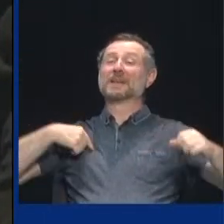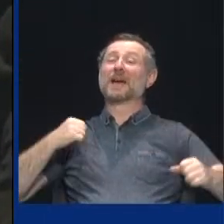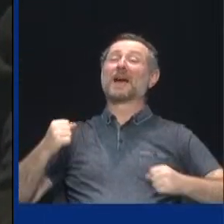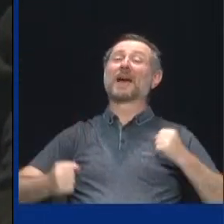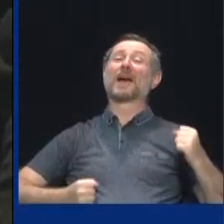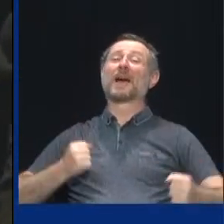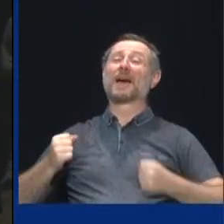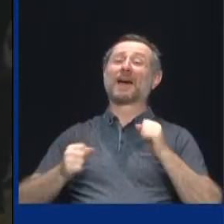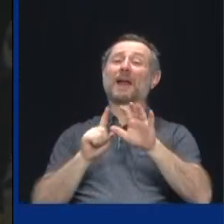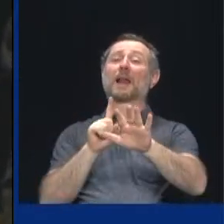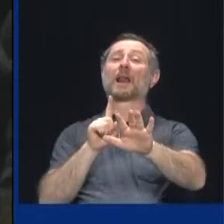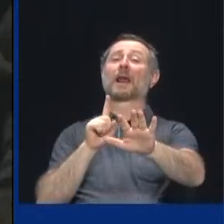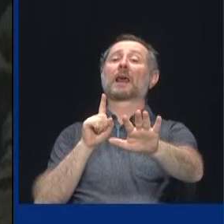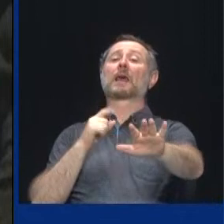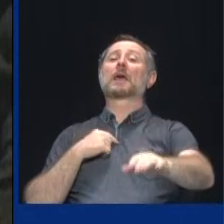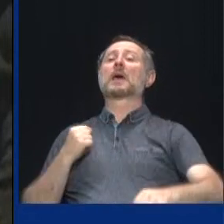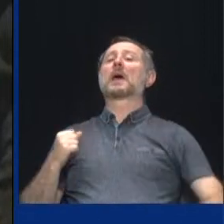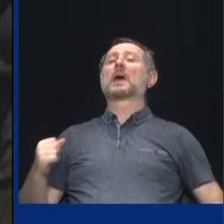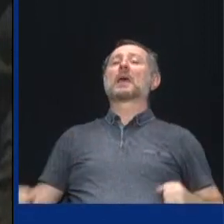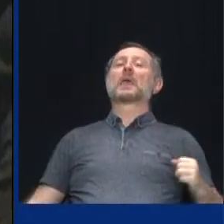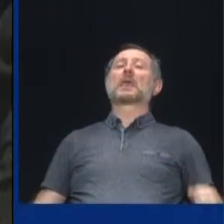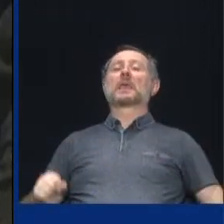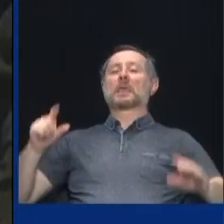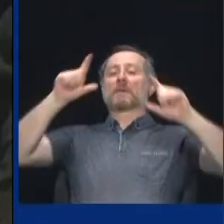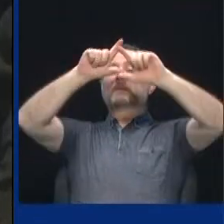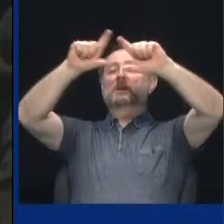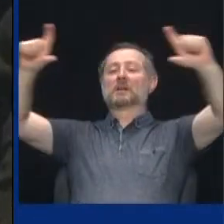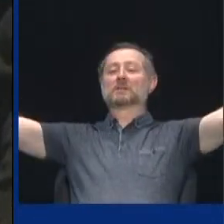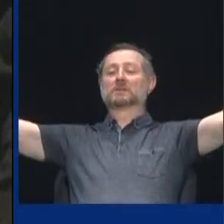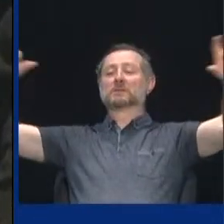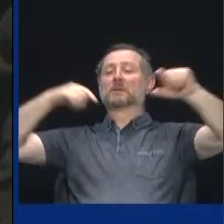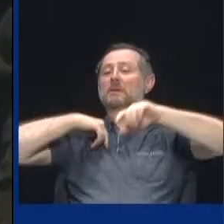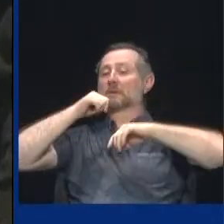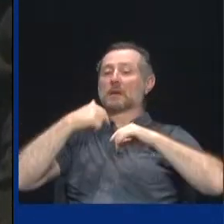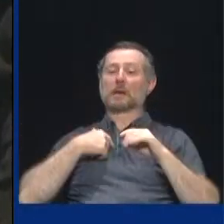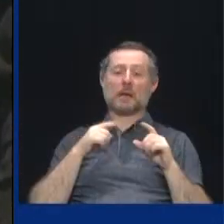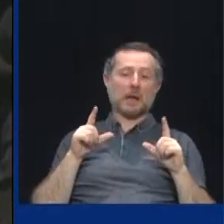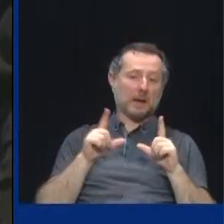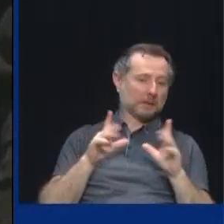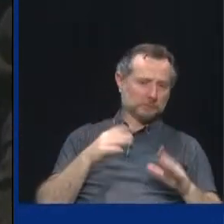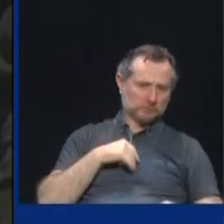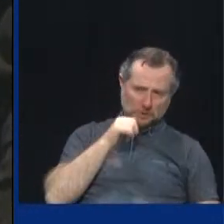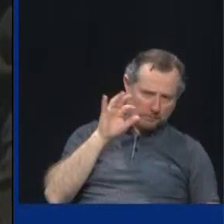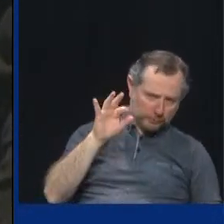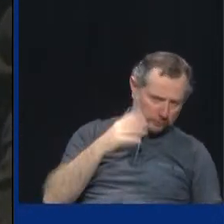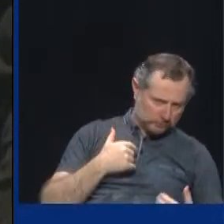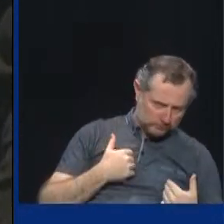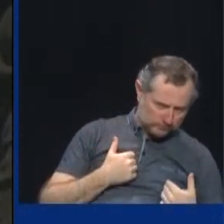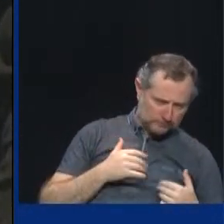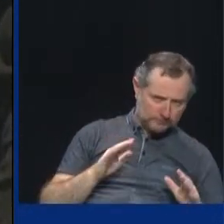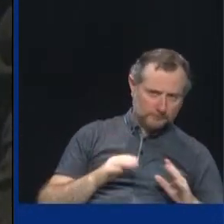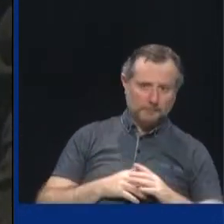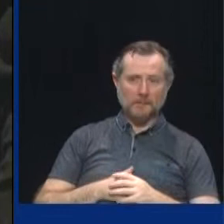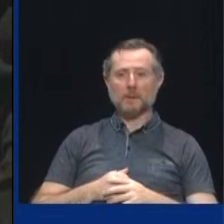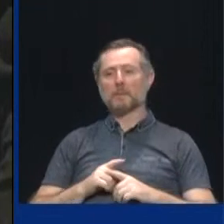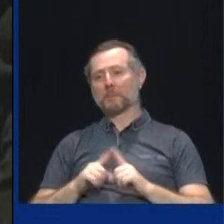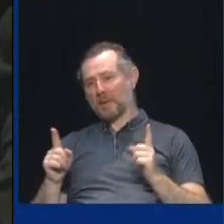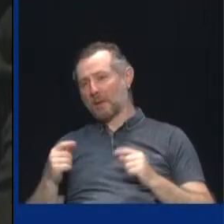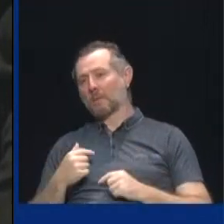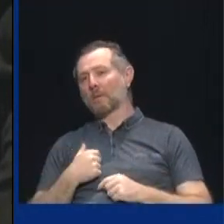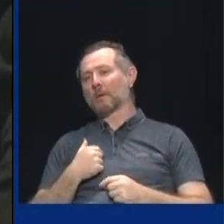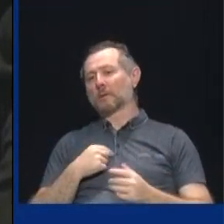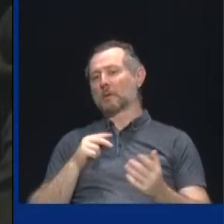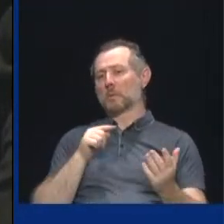preacher. But I do read and I do follow the scripture. And in this moment of urgency, I am leaning in on a verse